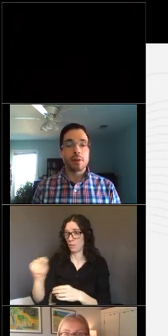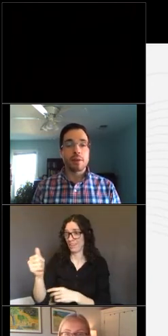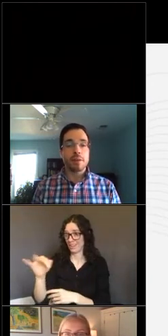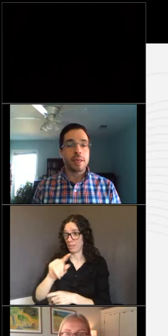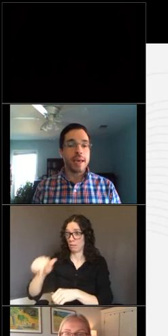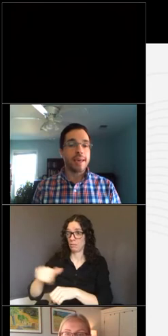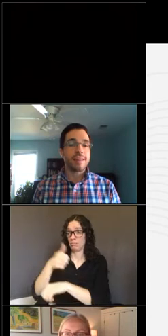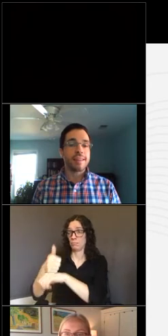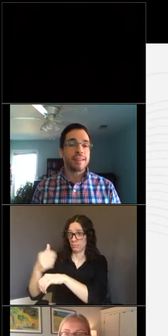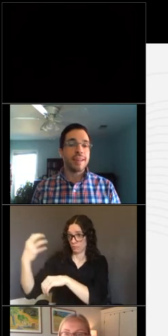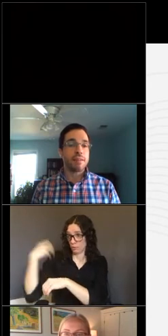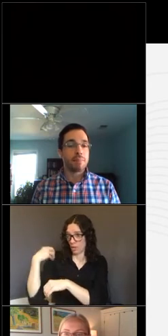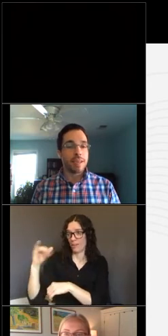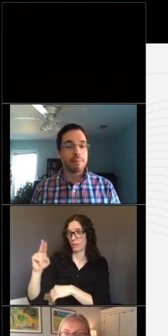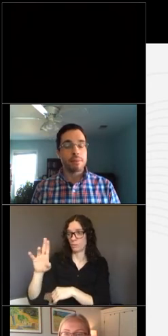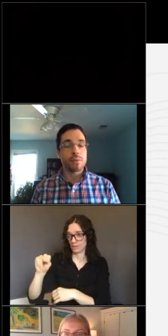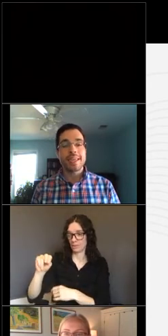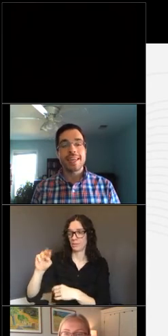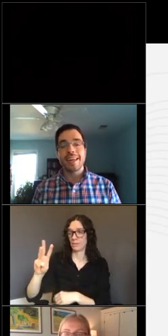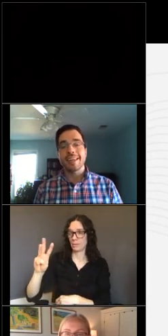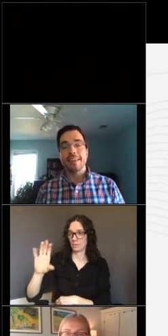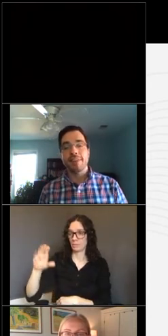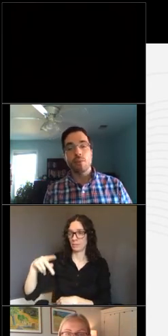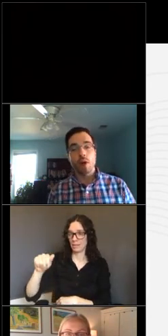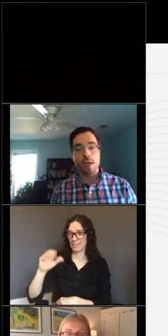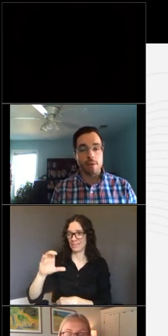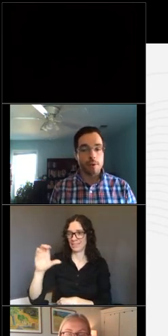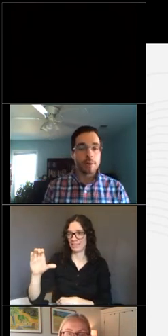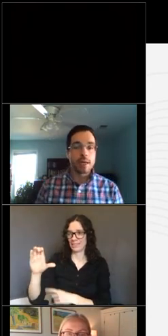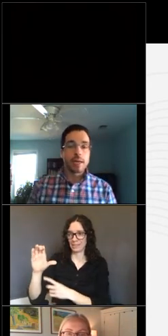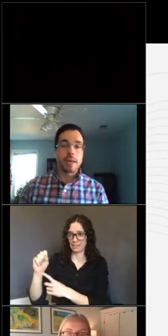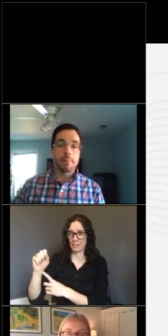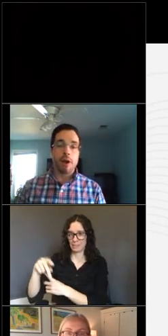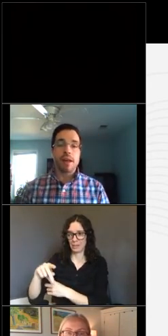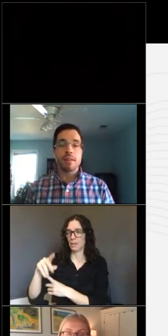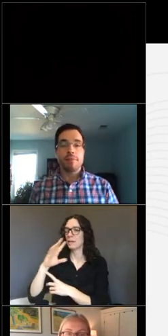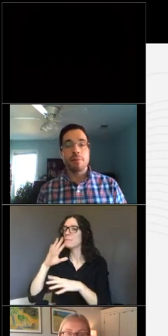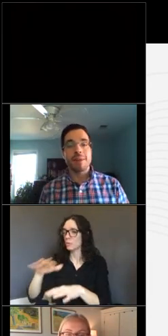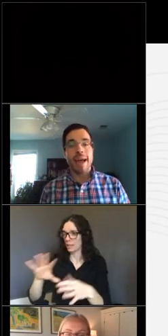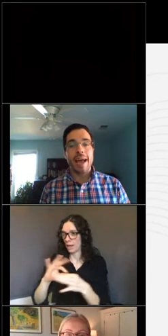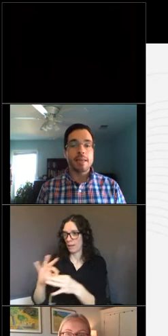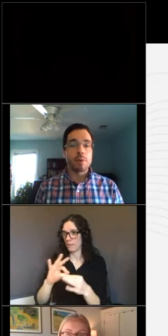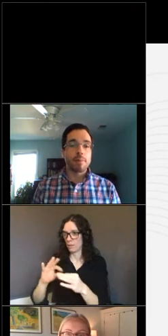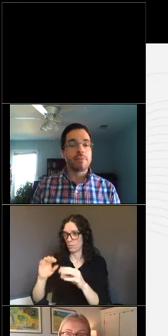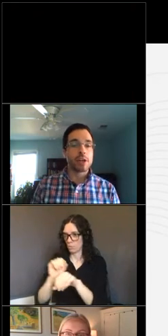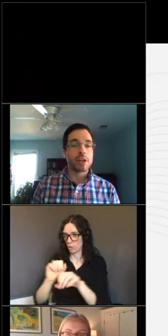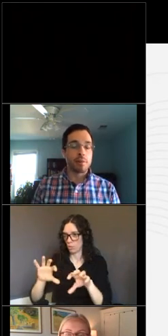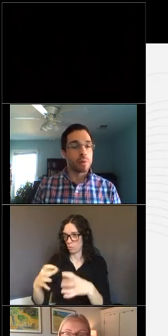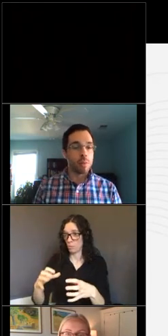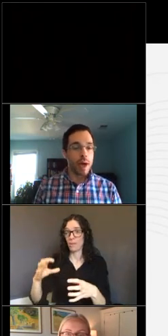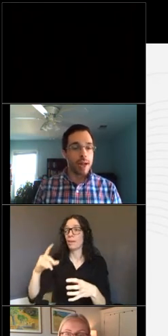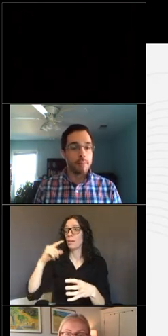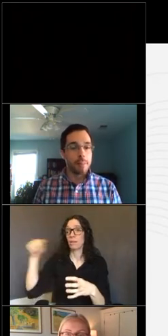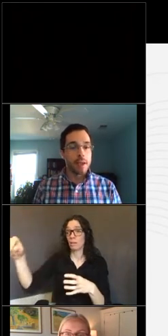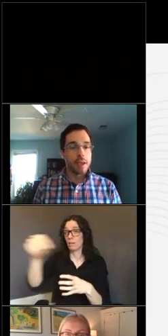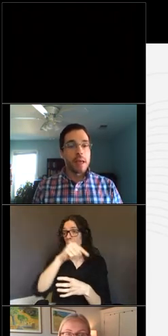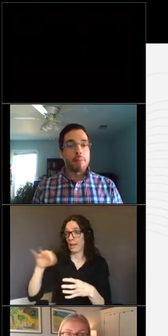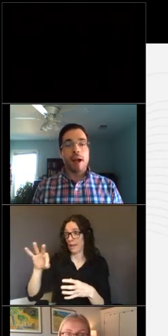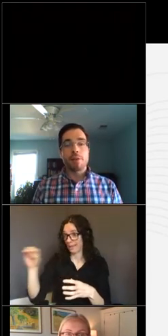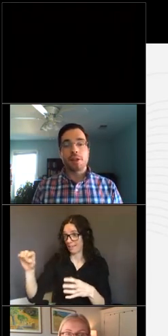IUCN WCPA CCSP Marine Connectivity Working Group, comprised of some 90 marine professionals